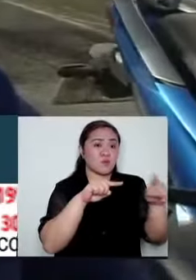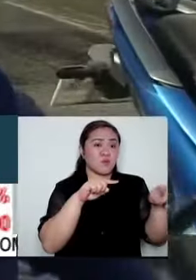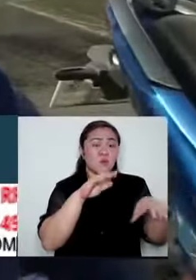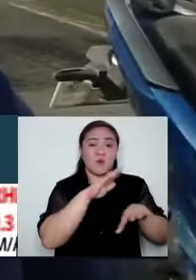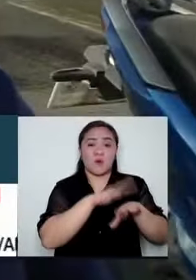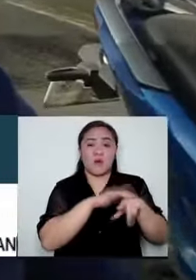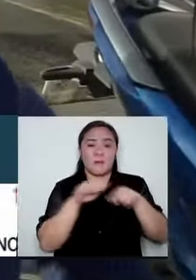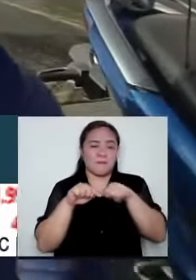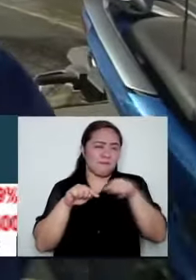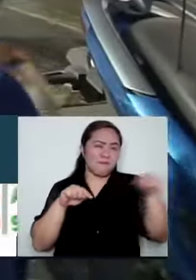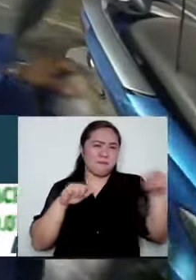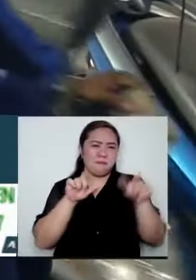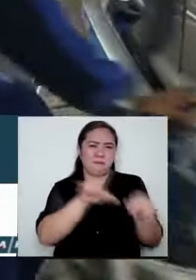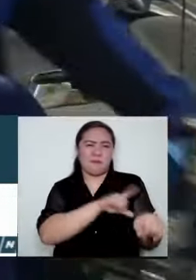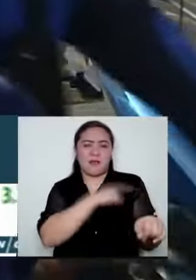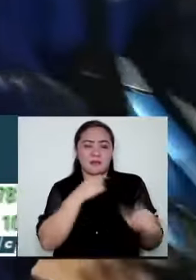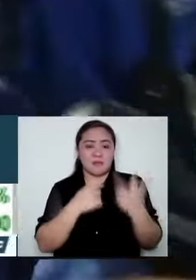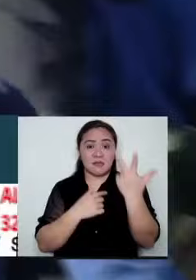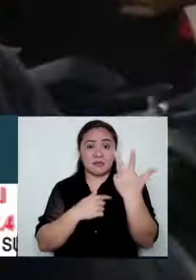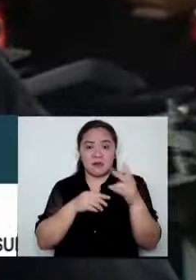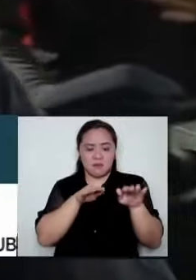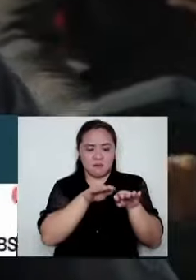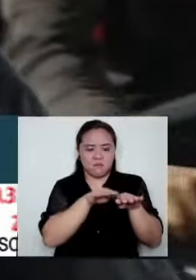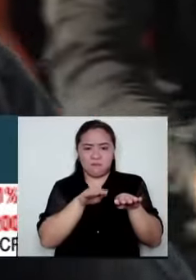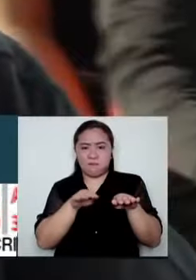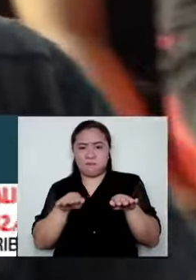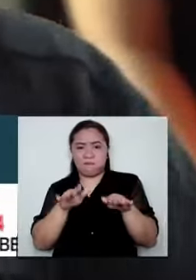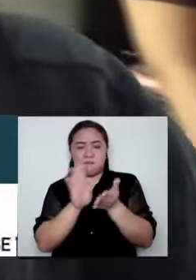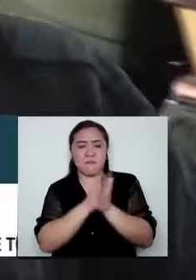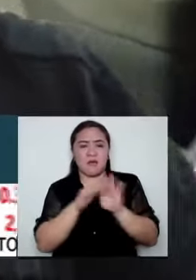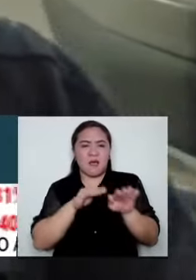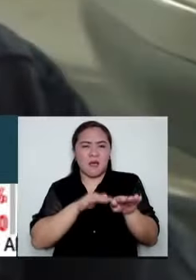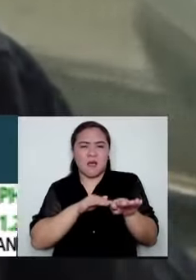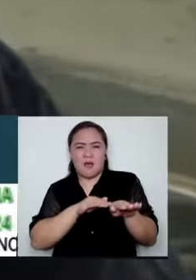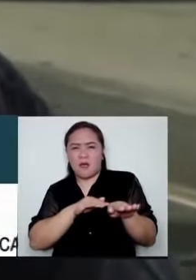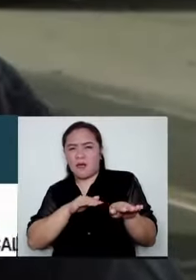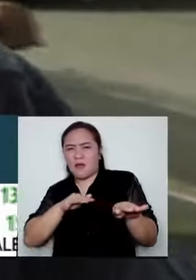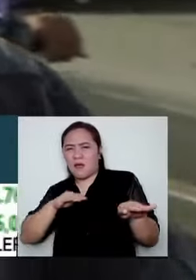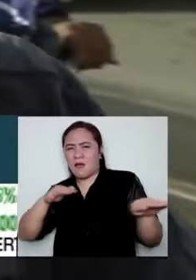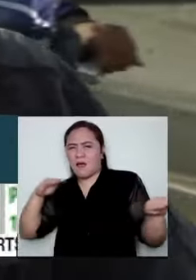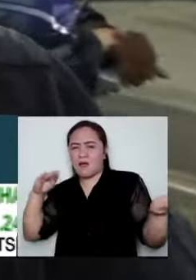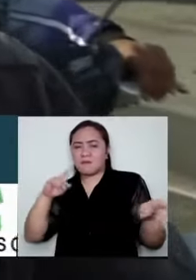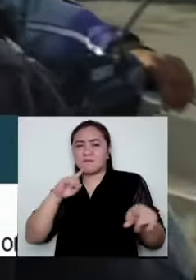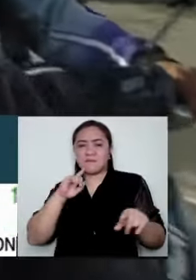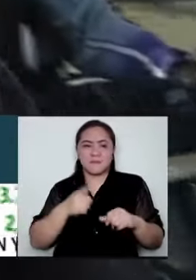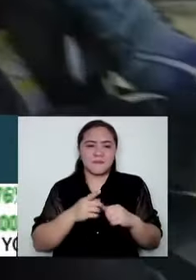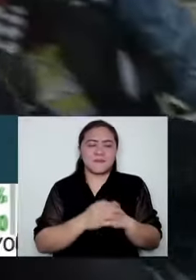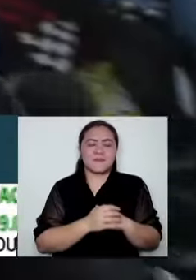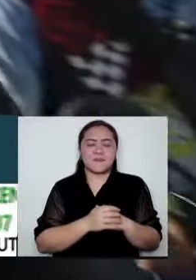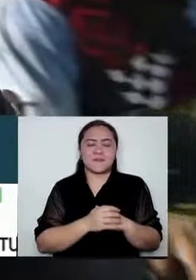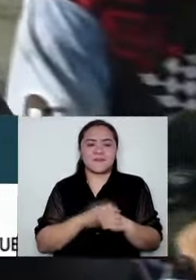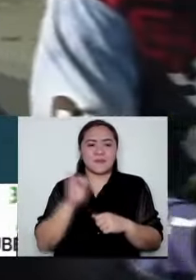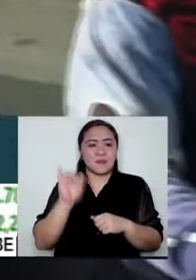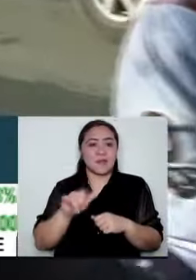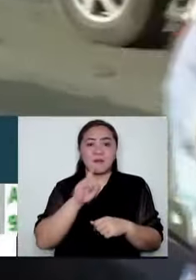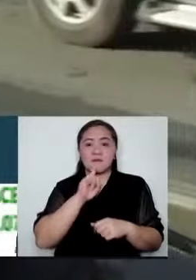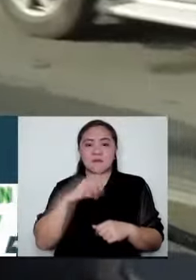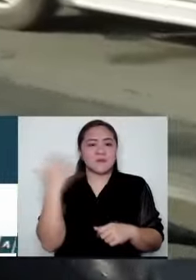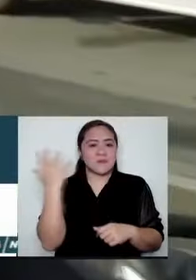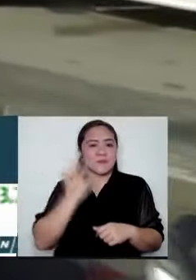pangatlong lane doon para lang makausad yung ibang sasakyan. Traffic, sir? Laba? Mahaba pa traffic. Oo. Mula kanina, hanggang sa Mateo.